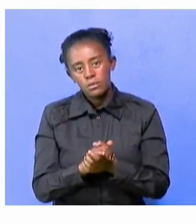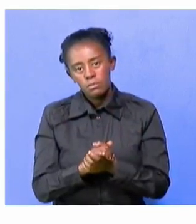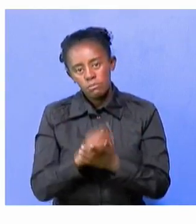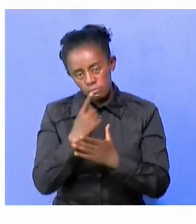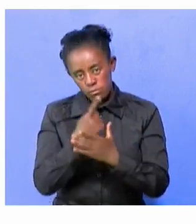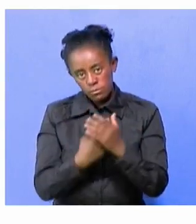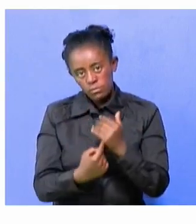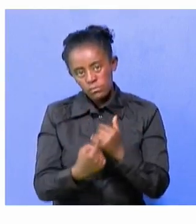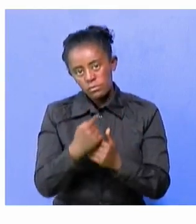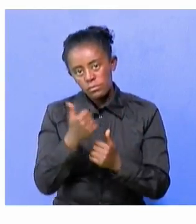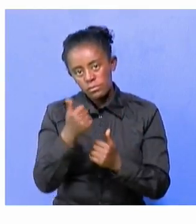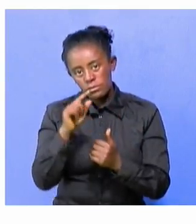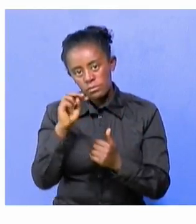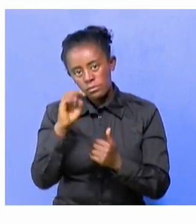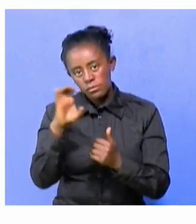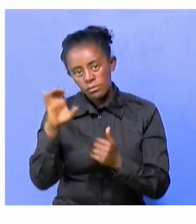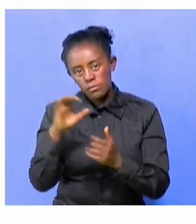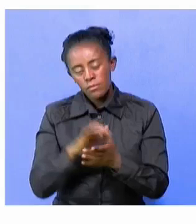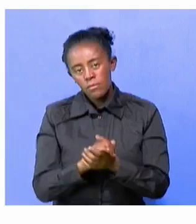alone